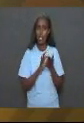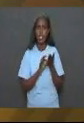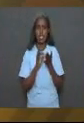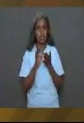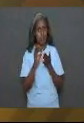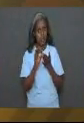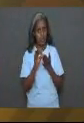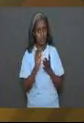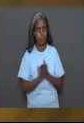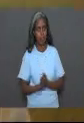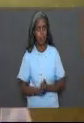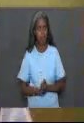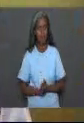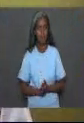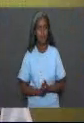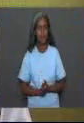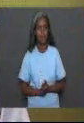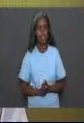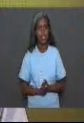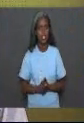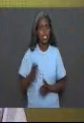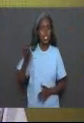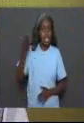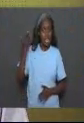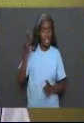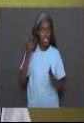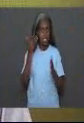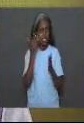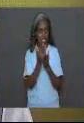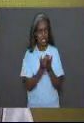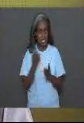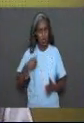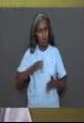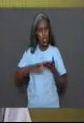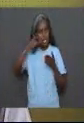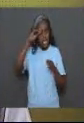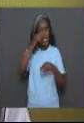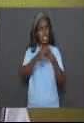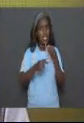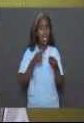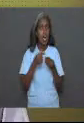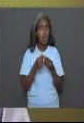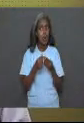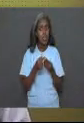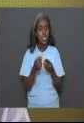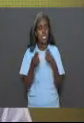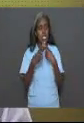complex numbers. In the last lesson, we learned about